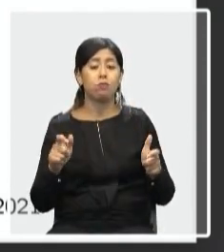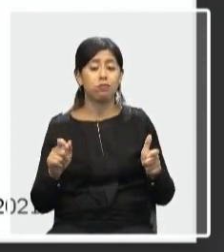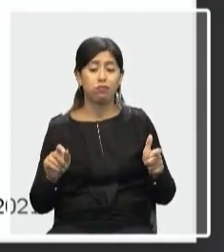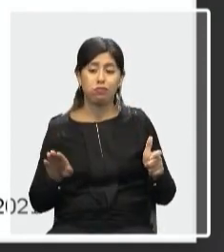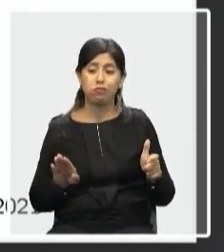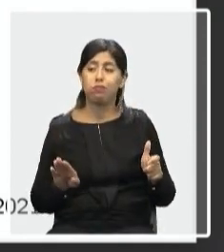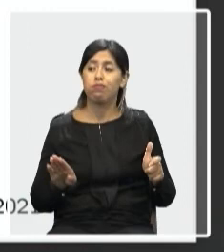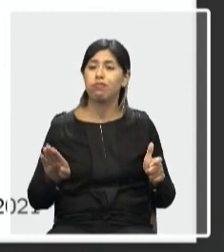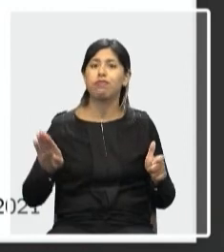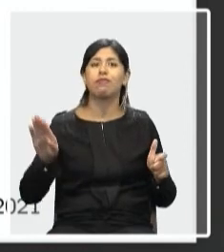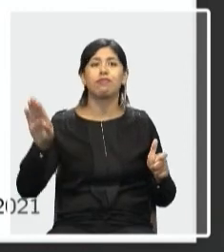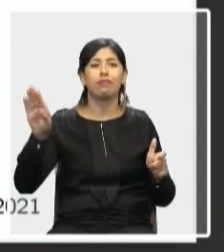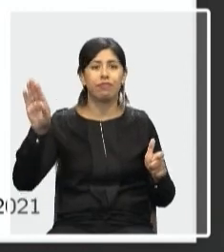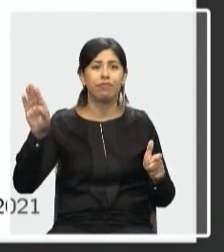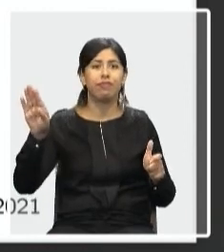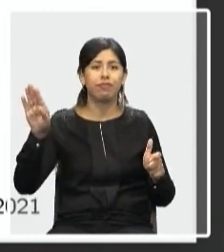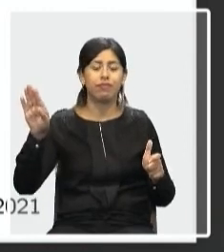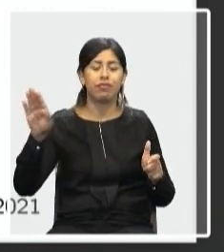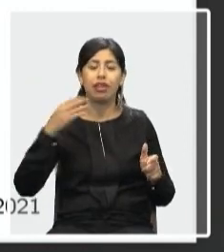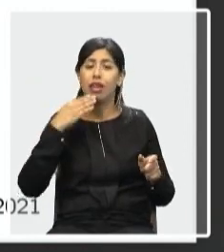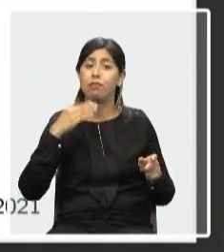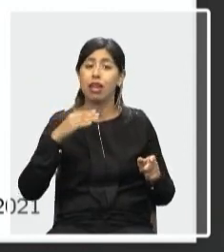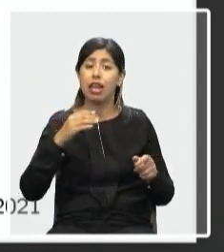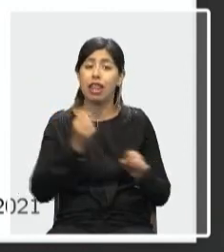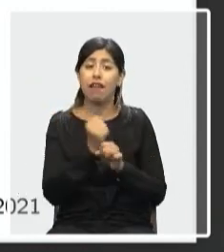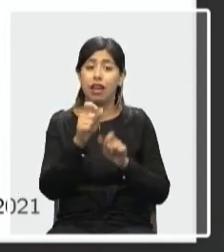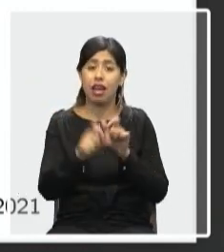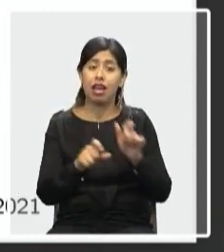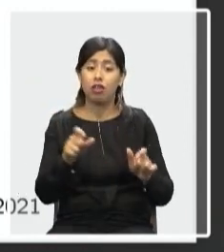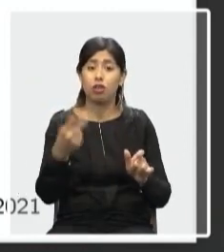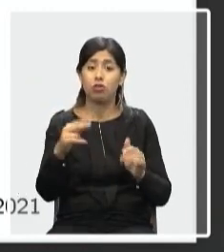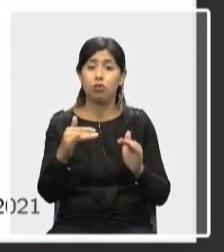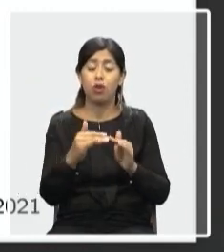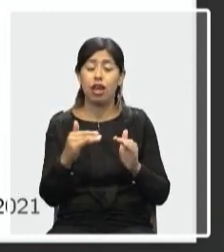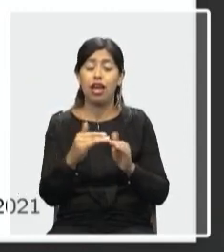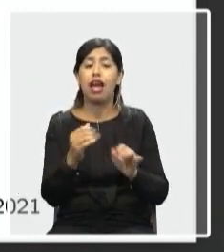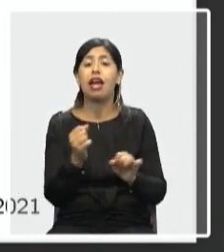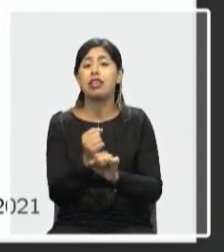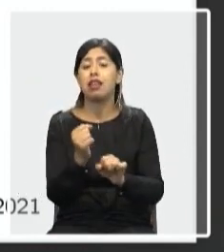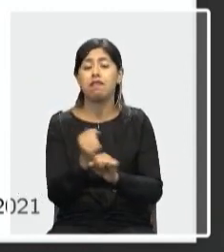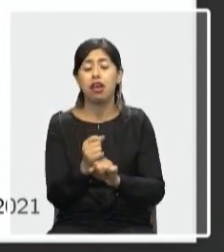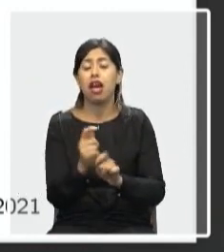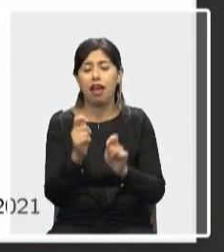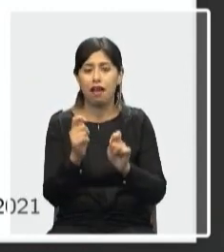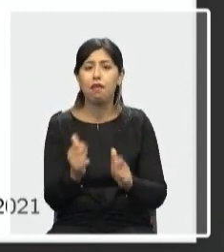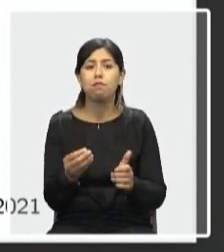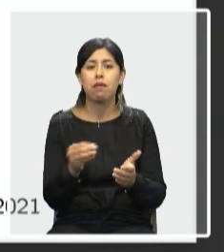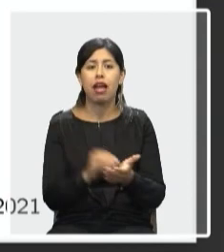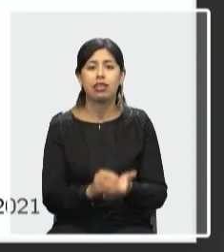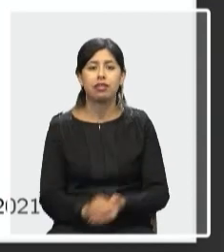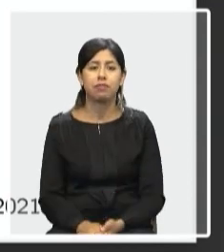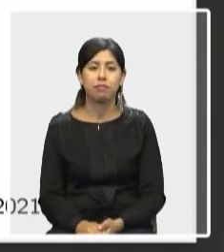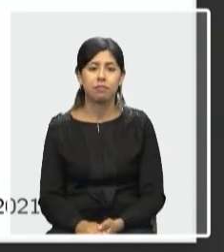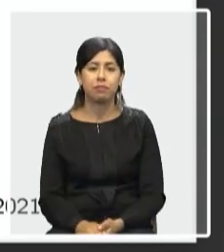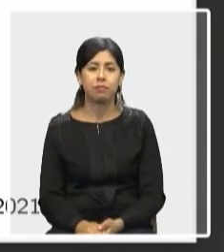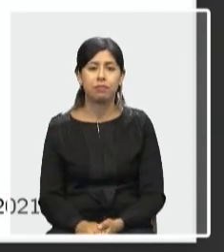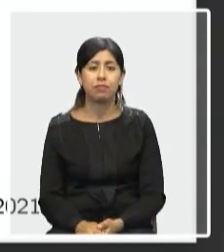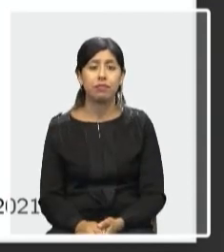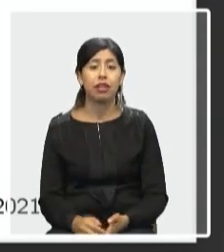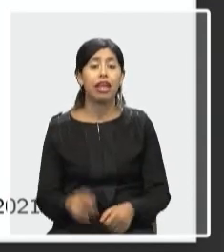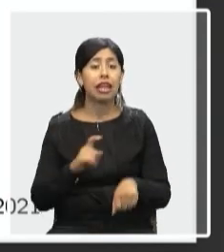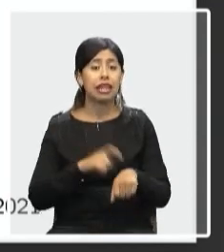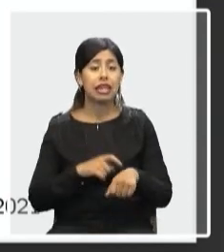more efficiently, to do the work better. So you can see in real time how